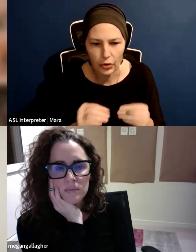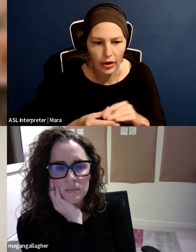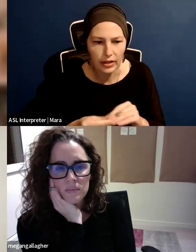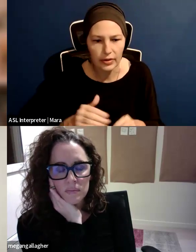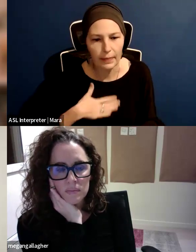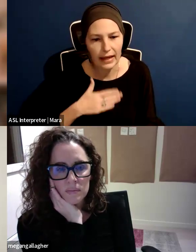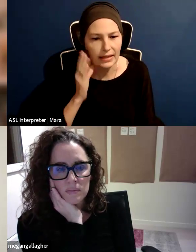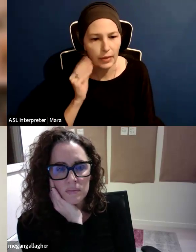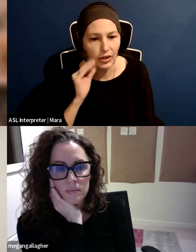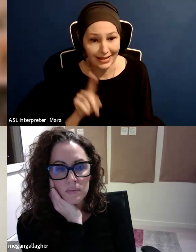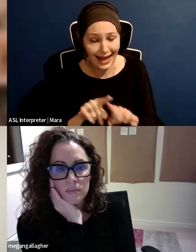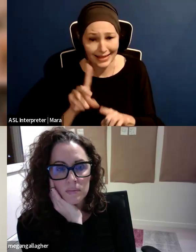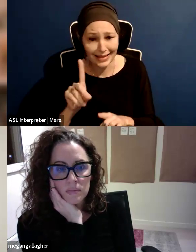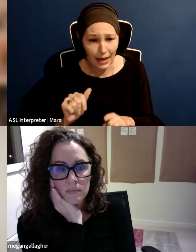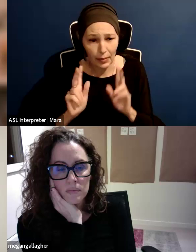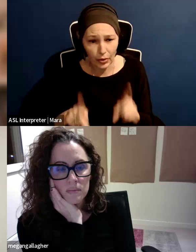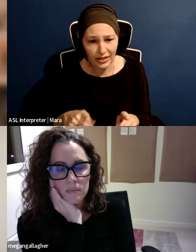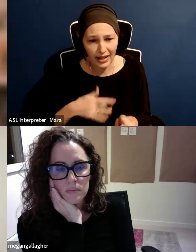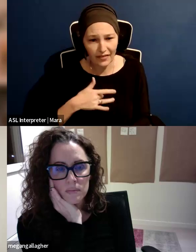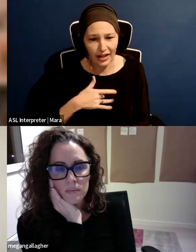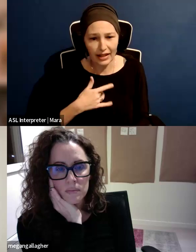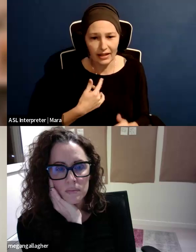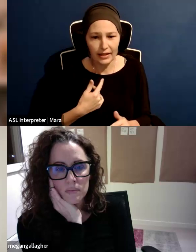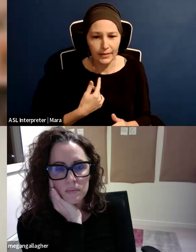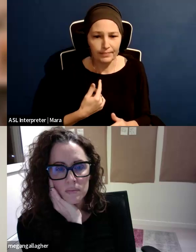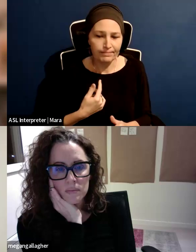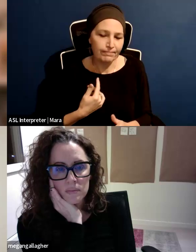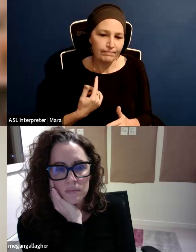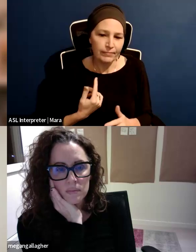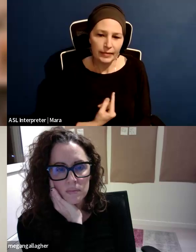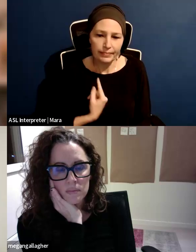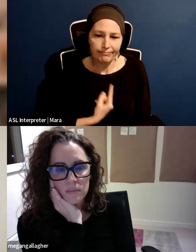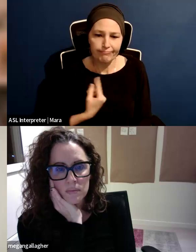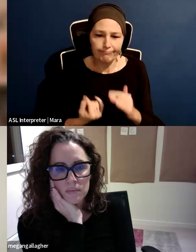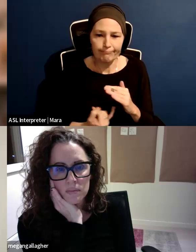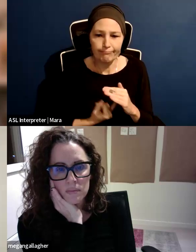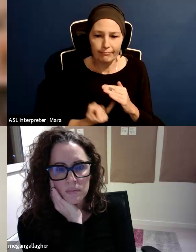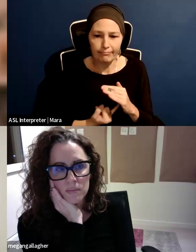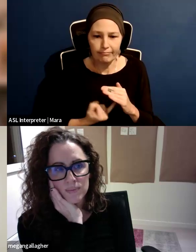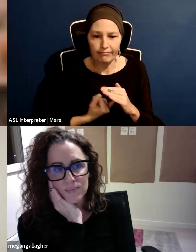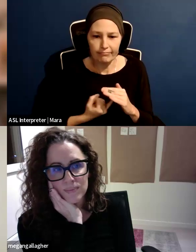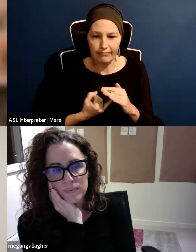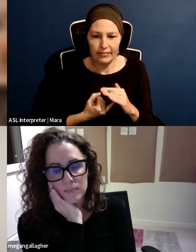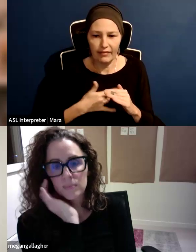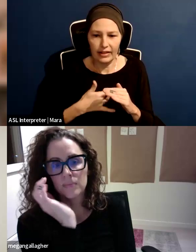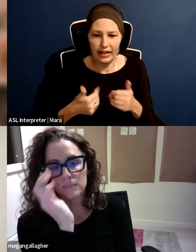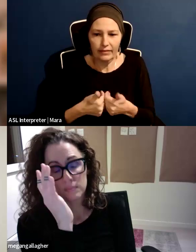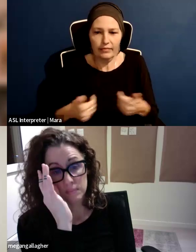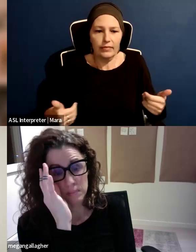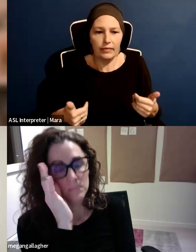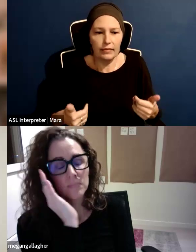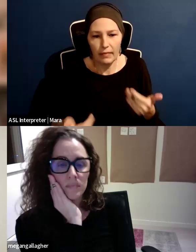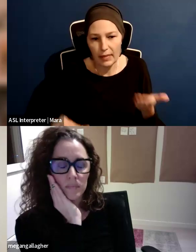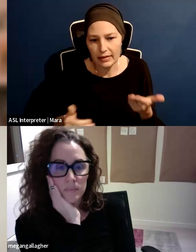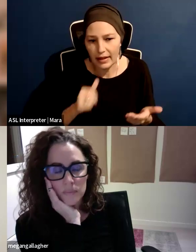alienating and isolating because it just did not ring true to my experience at all. And it might be like a rousing story for the able population, but I feel like in a